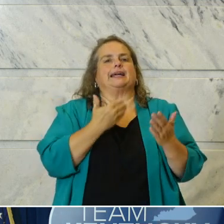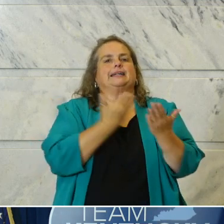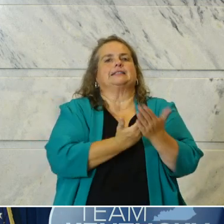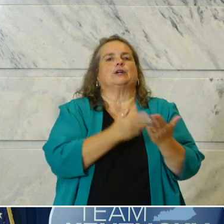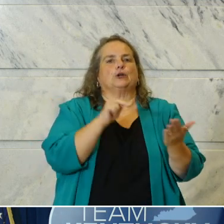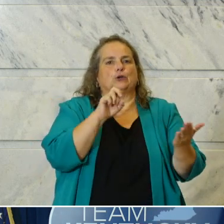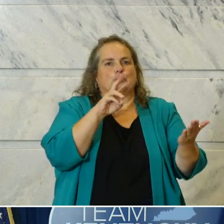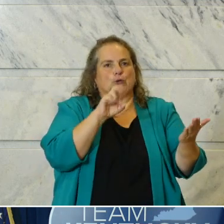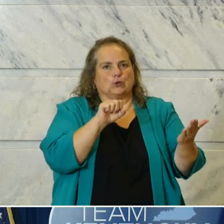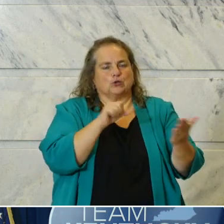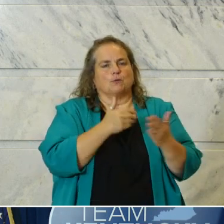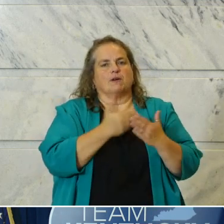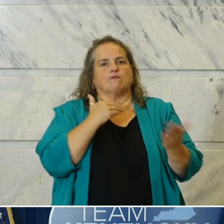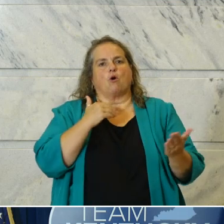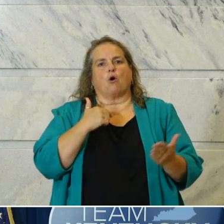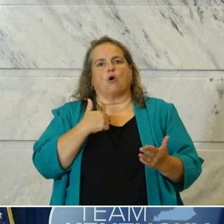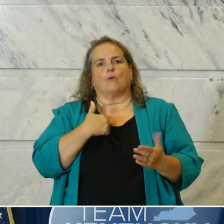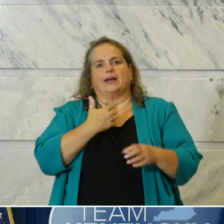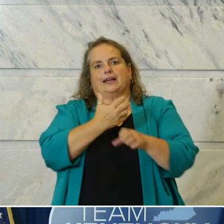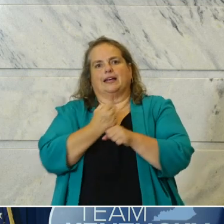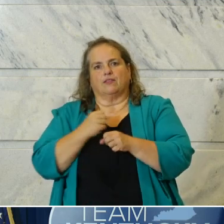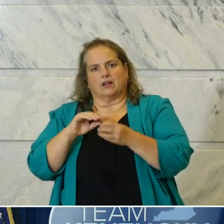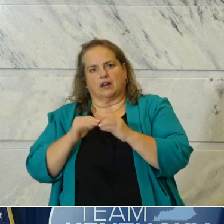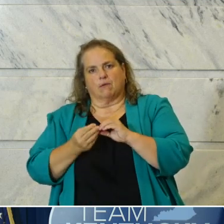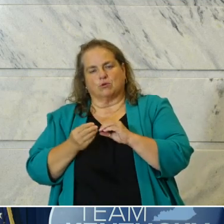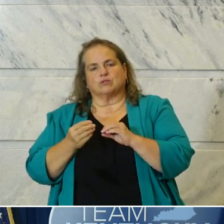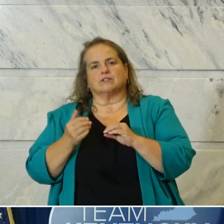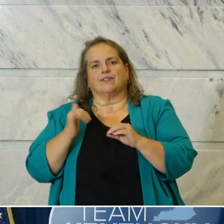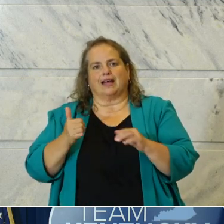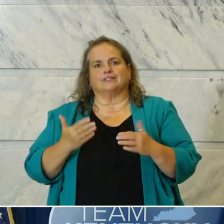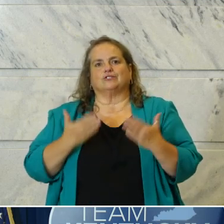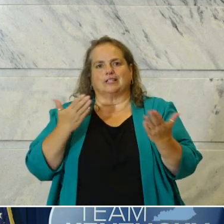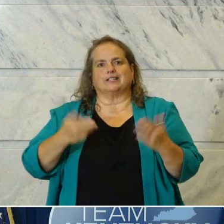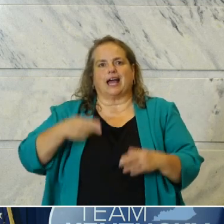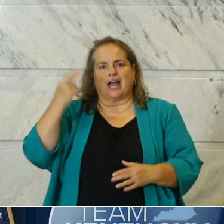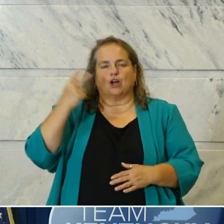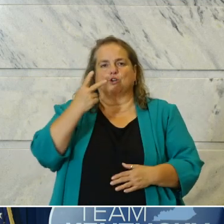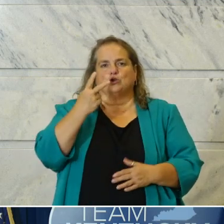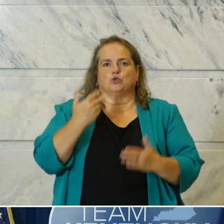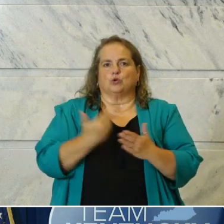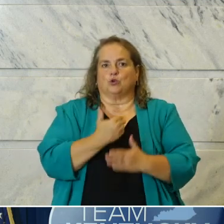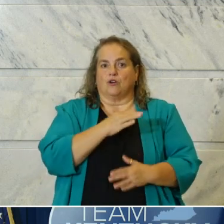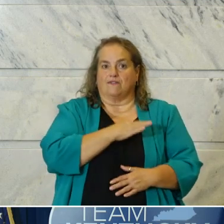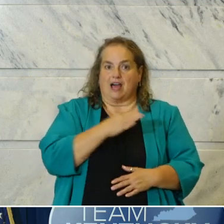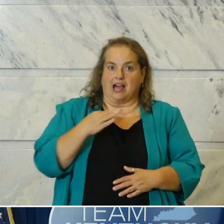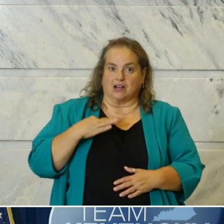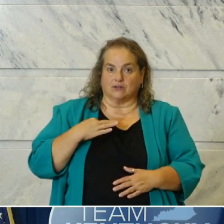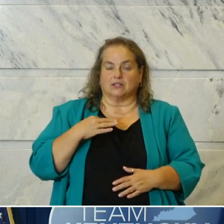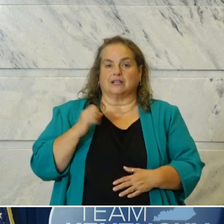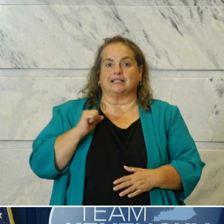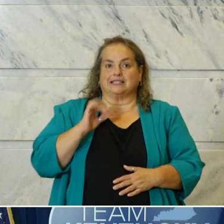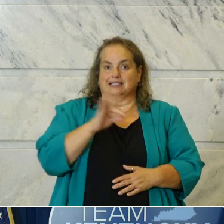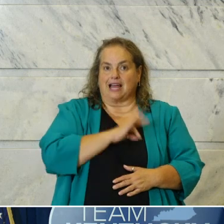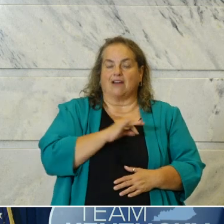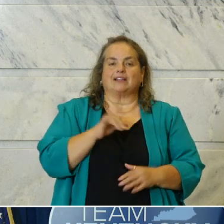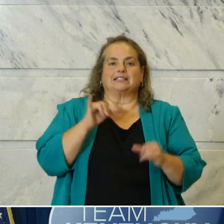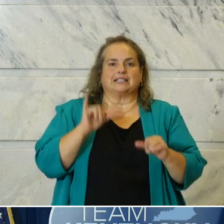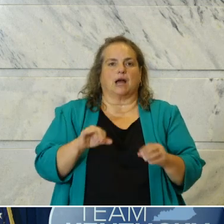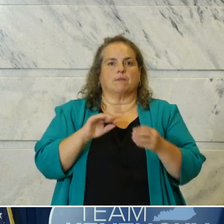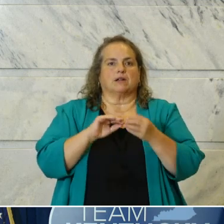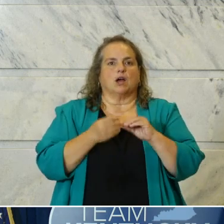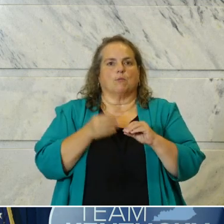full write-up that suggests that's going to be even higher. 2 new faculty or staff, same number of